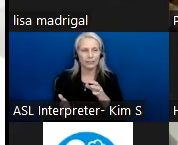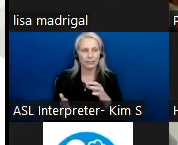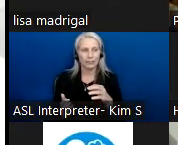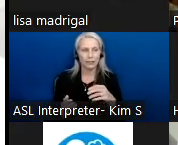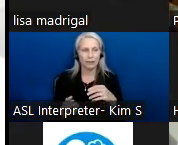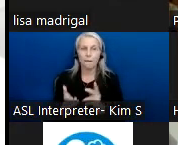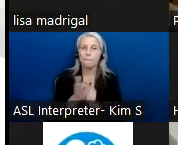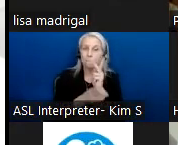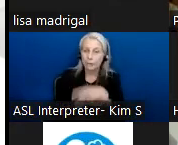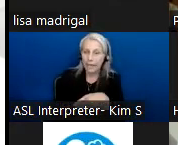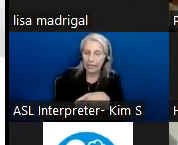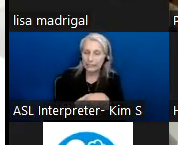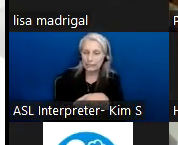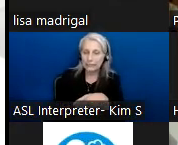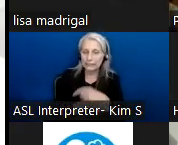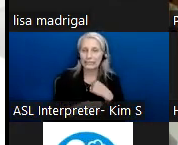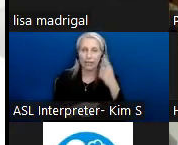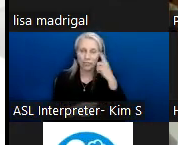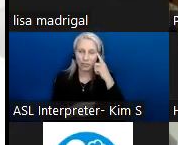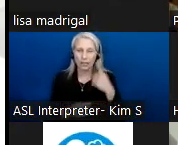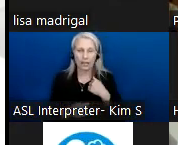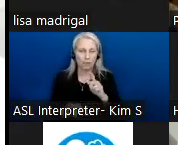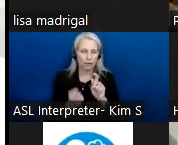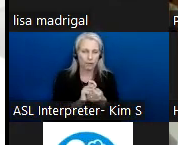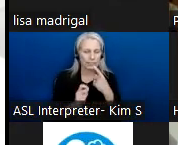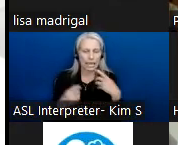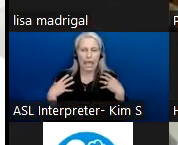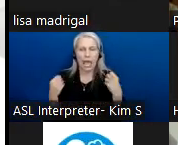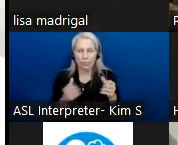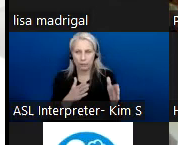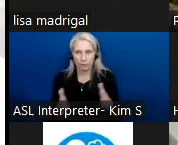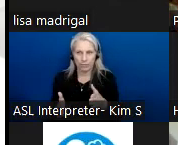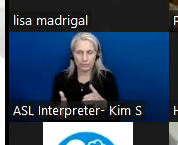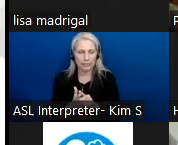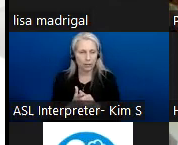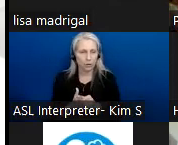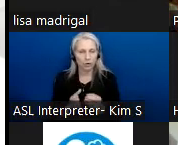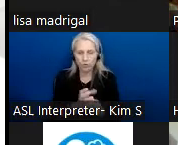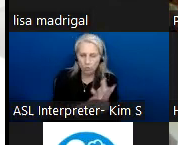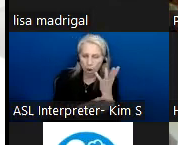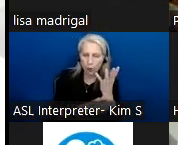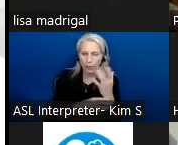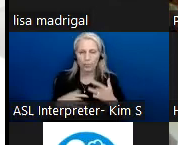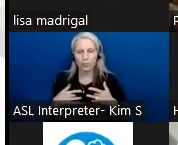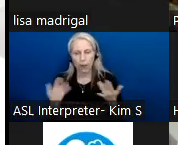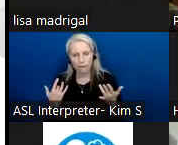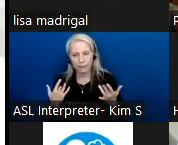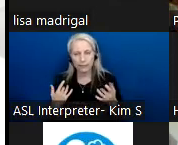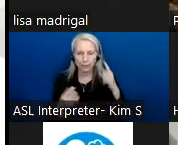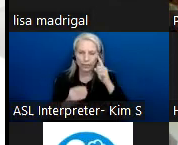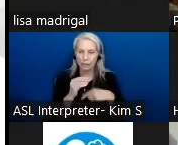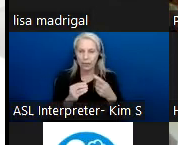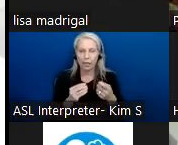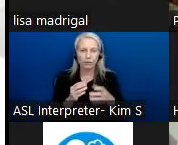plants, but I think I'll revise that to say healthy plants. You want plants that are thriving, plants that are growing. Thinking about bringing